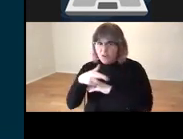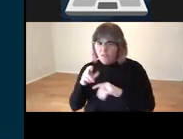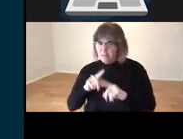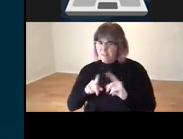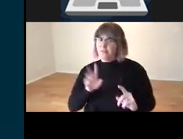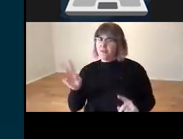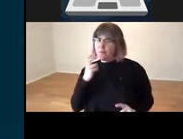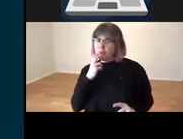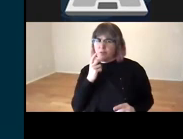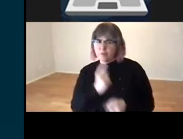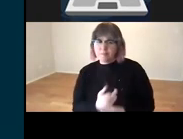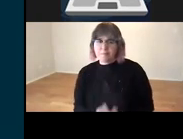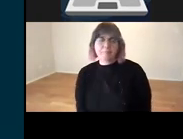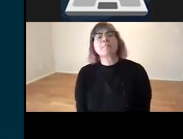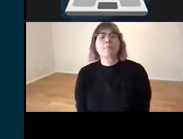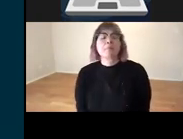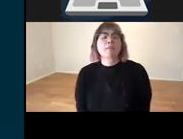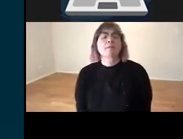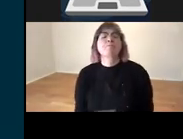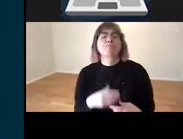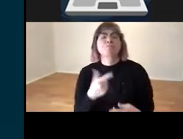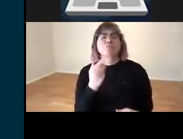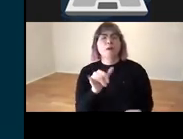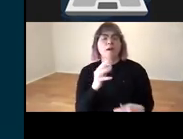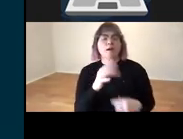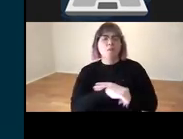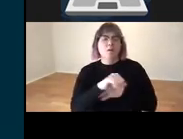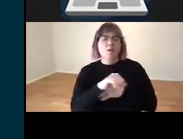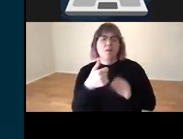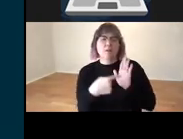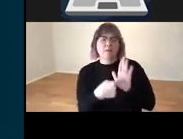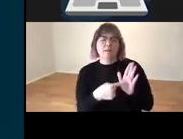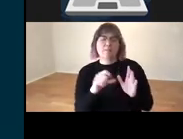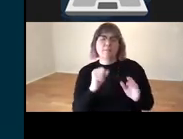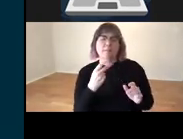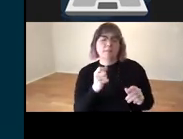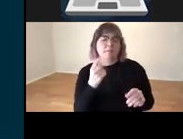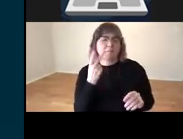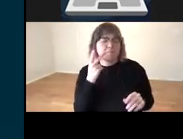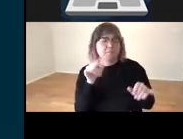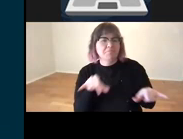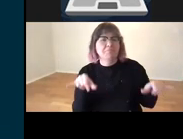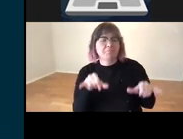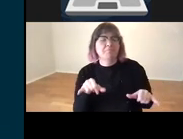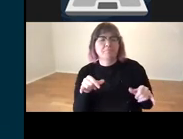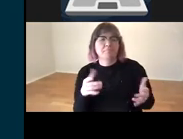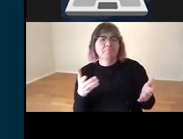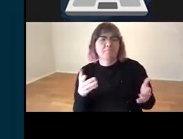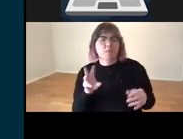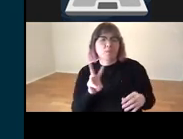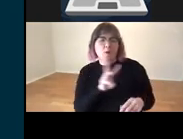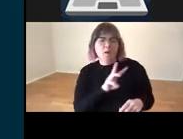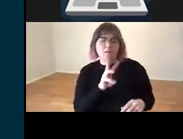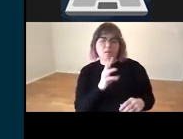right? All right, and so gray whales are another example of a species we see oftentimes here off the West